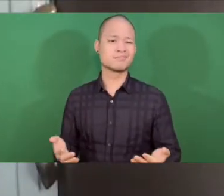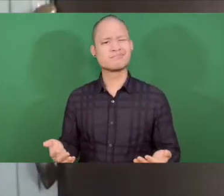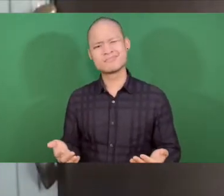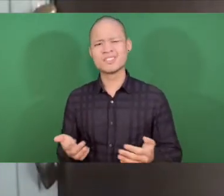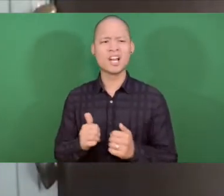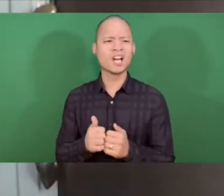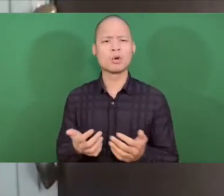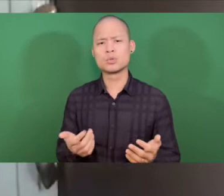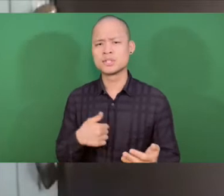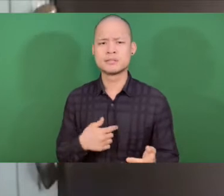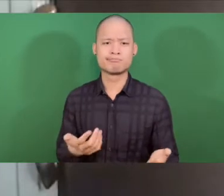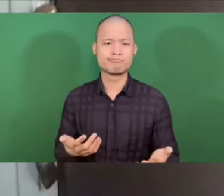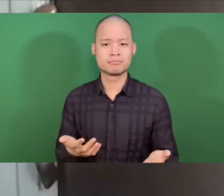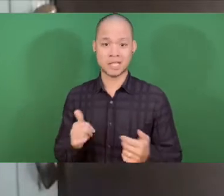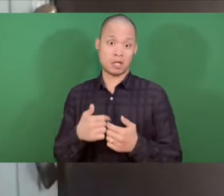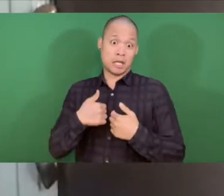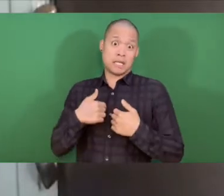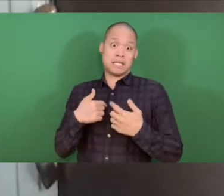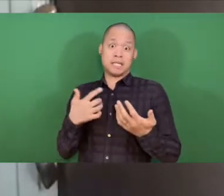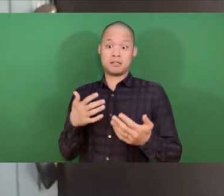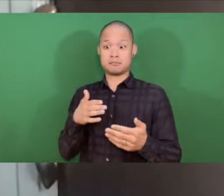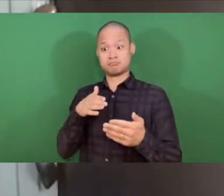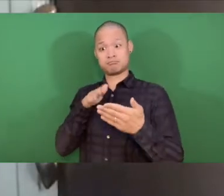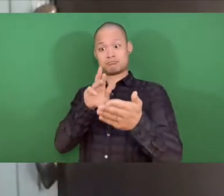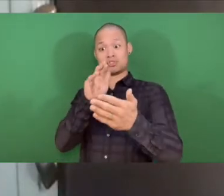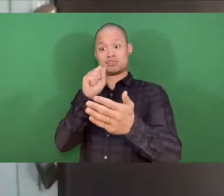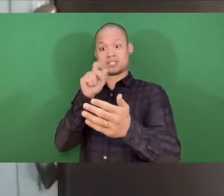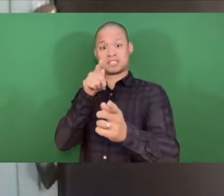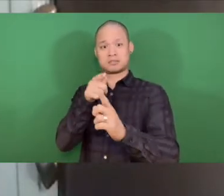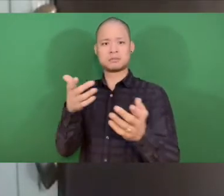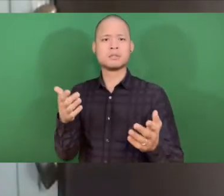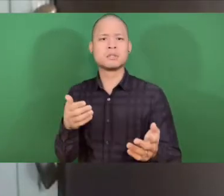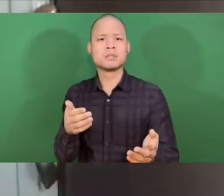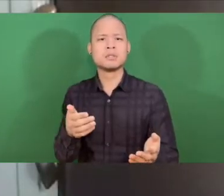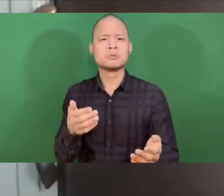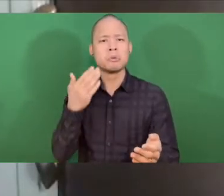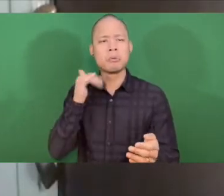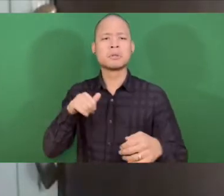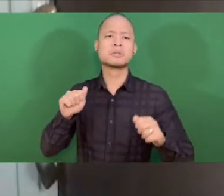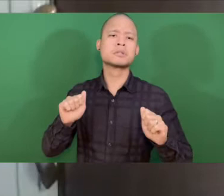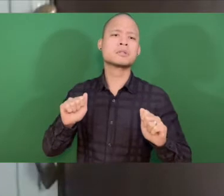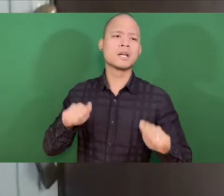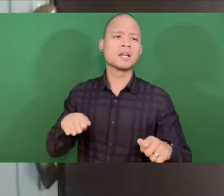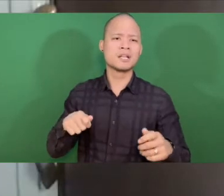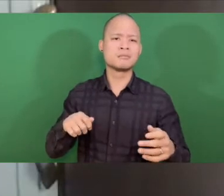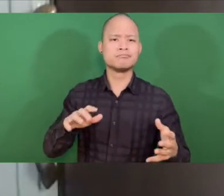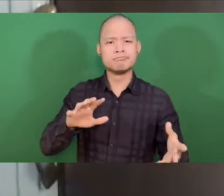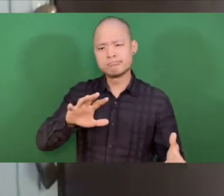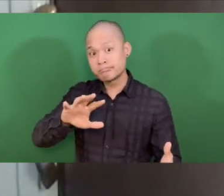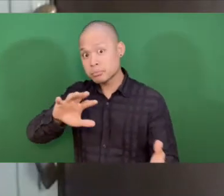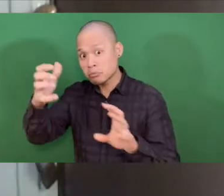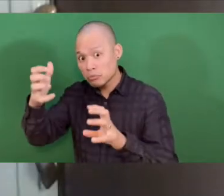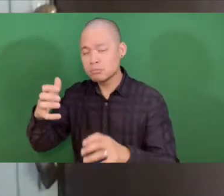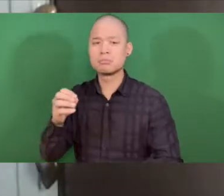I found that we confront a risk knowing that it could go sideways and we could